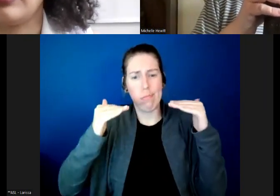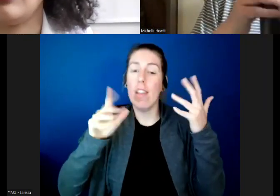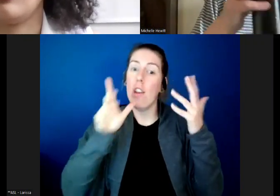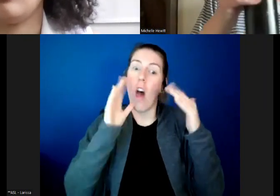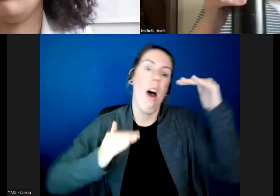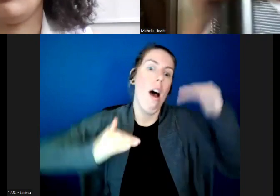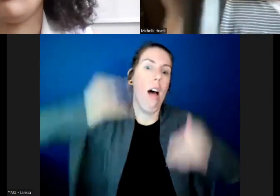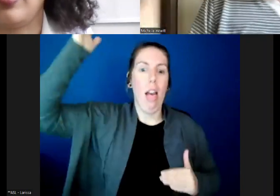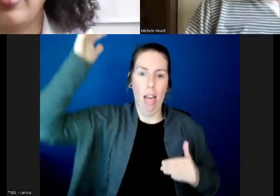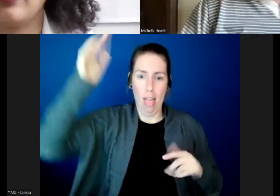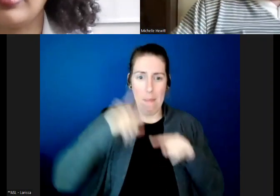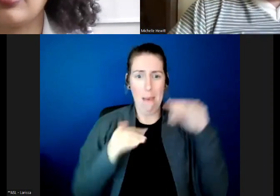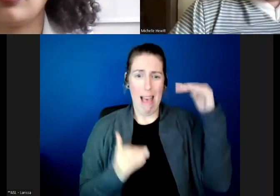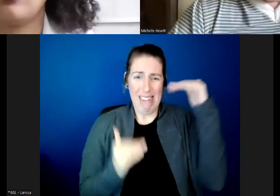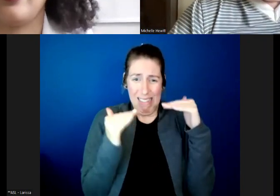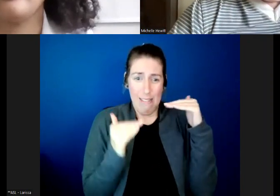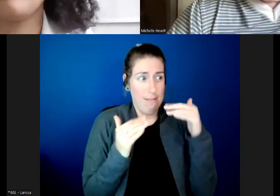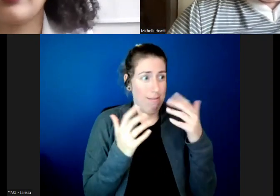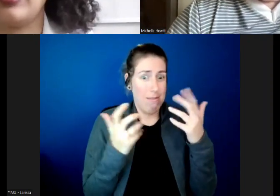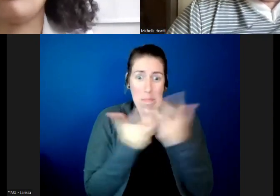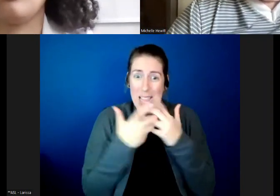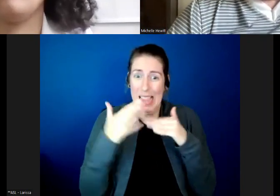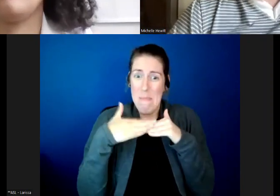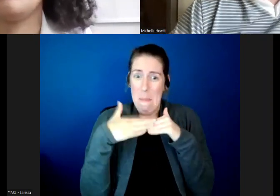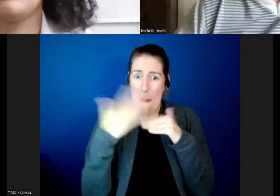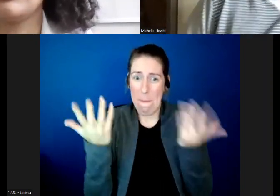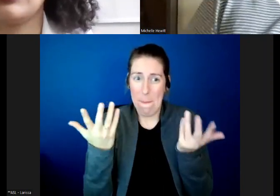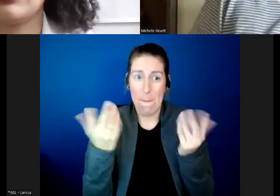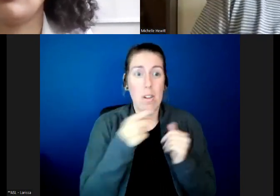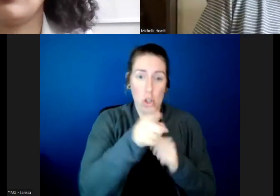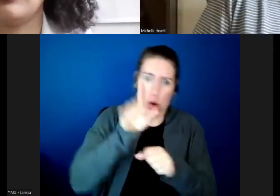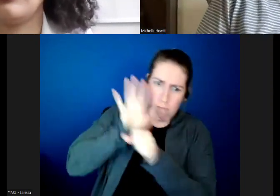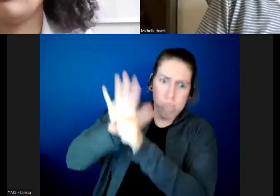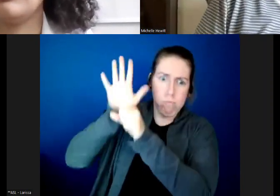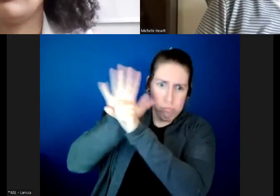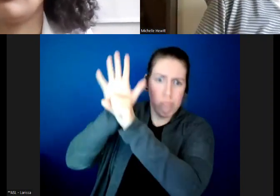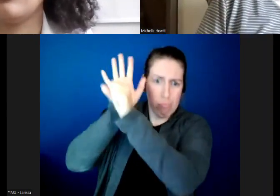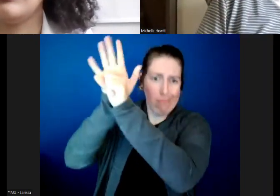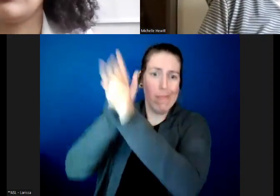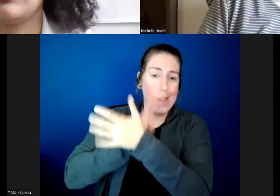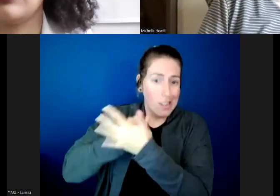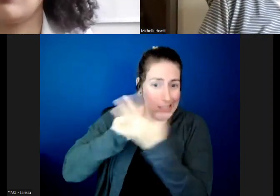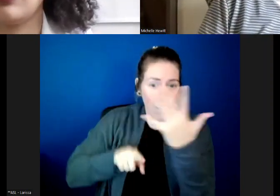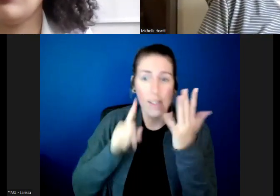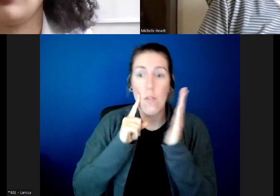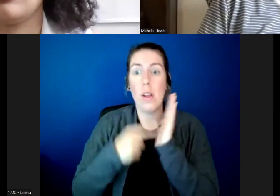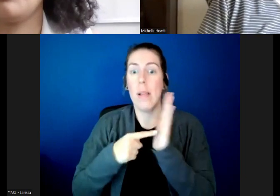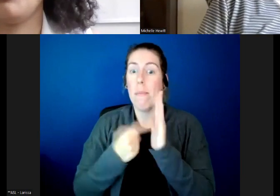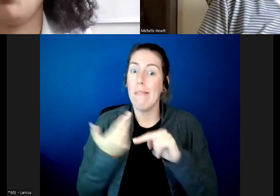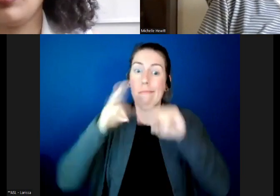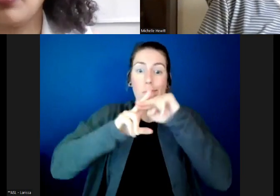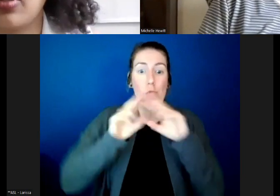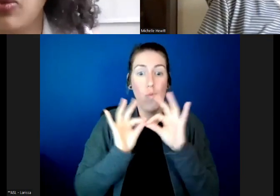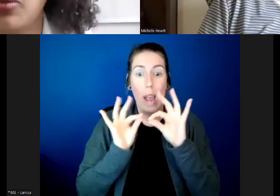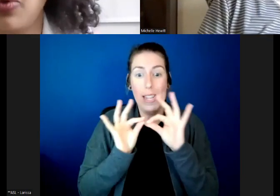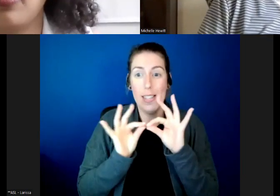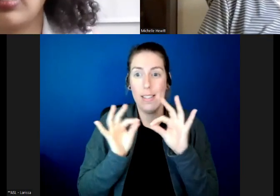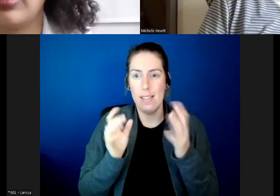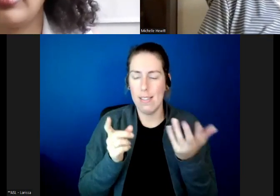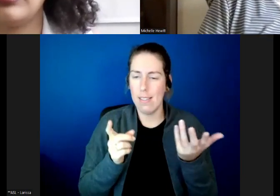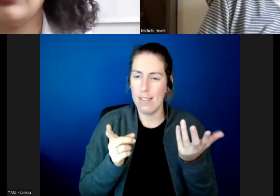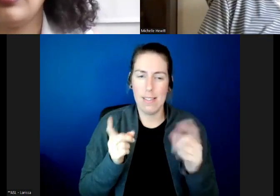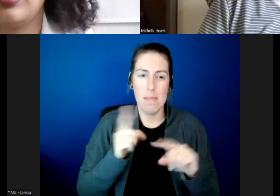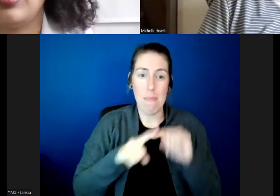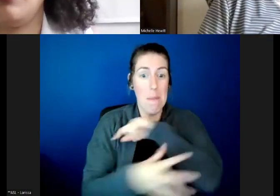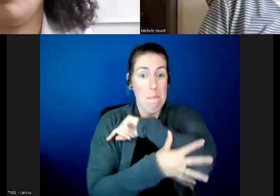extravagant, as you and other allies are advocating for all of these pieces, including an increasing care rates. It's like you said, it's way below the